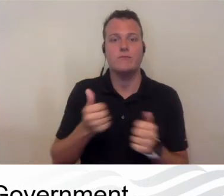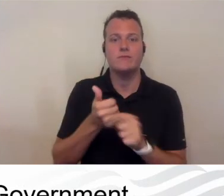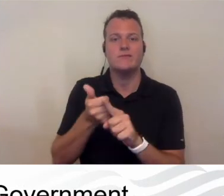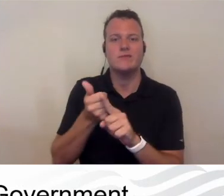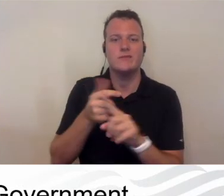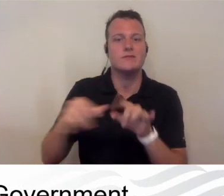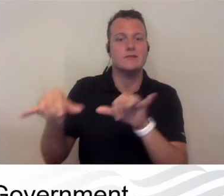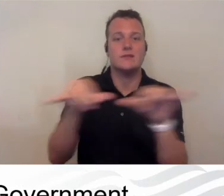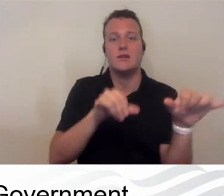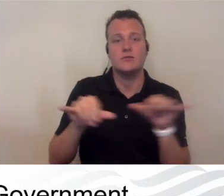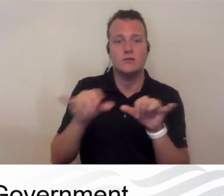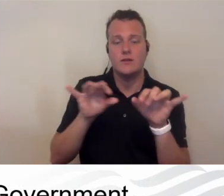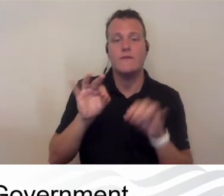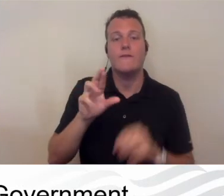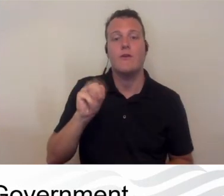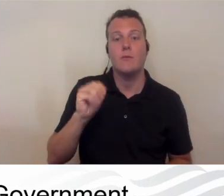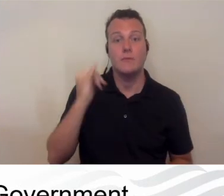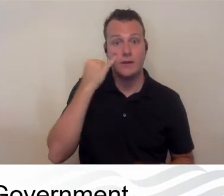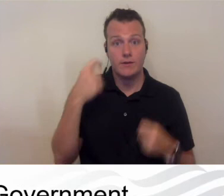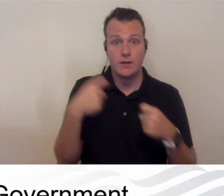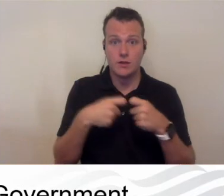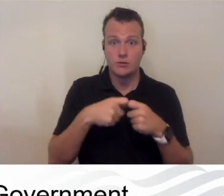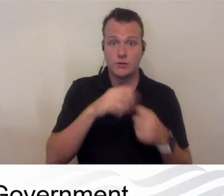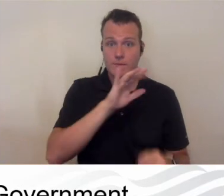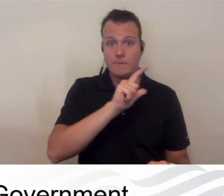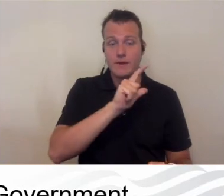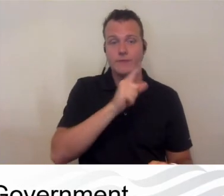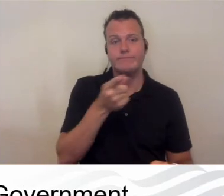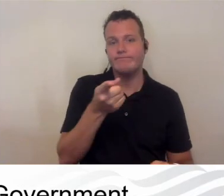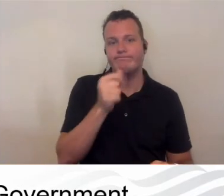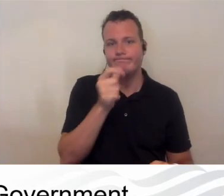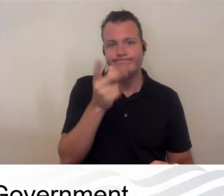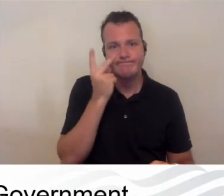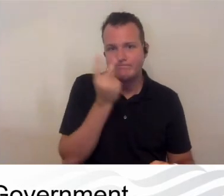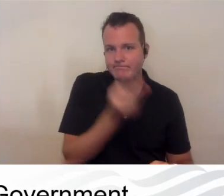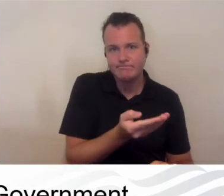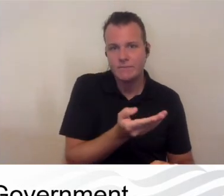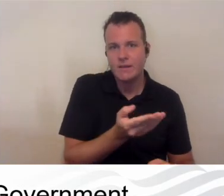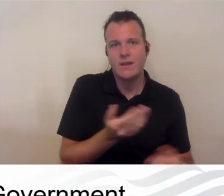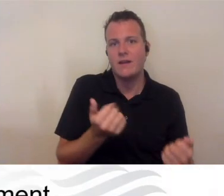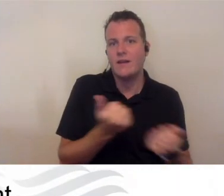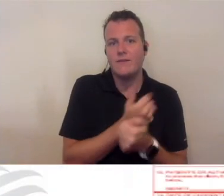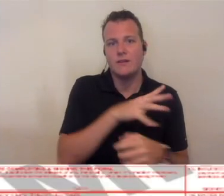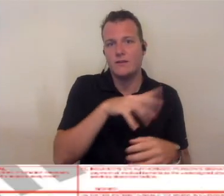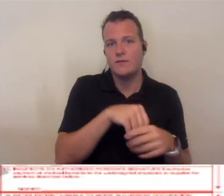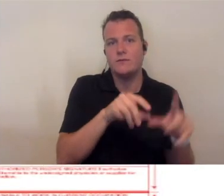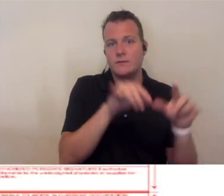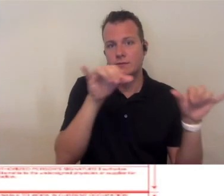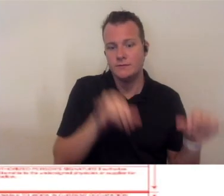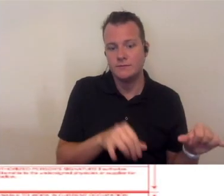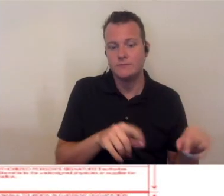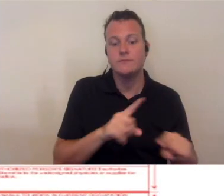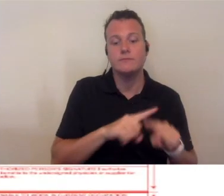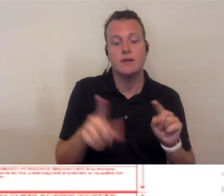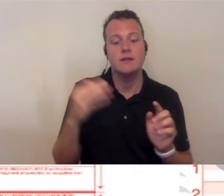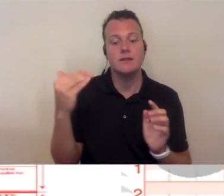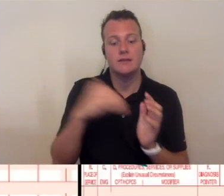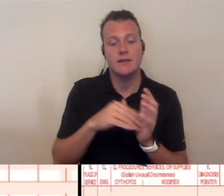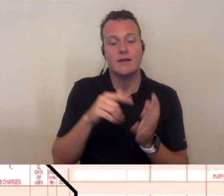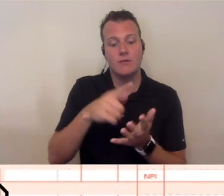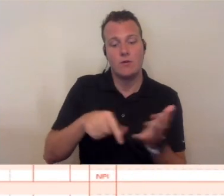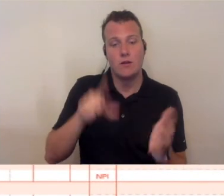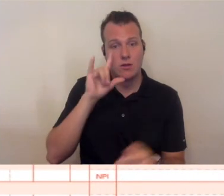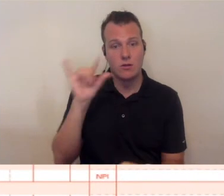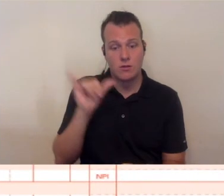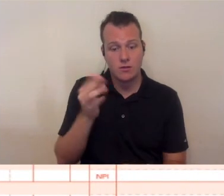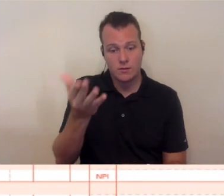standardized form. If you're billing electronically, you don't even see it. It's all within your system. But again, that's